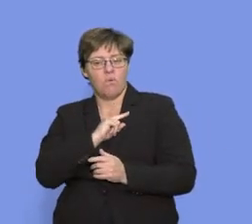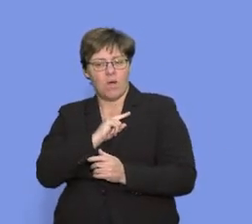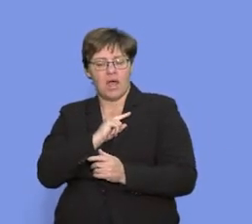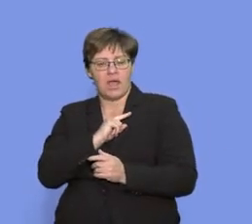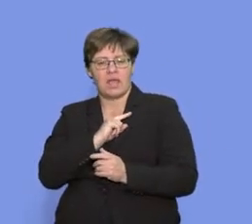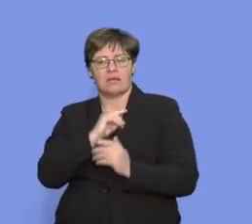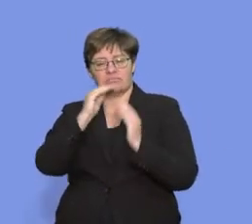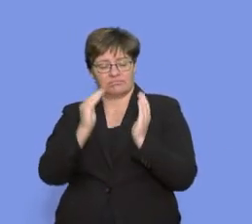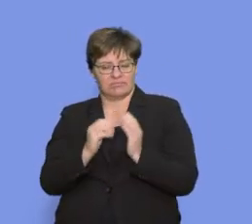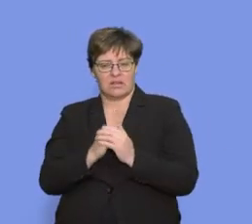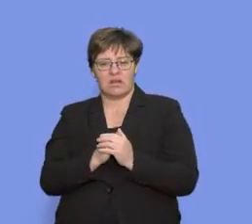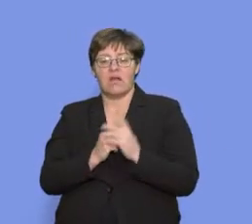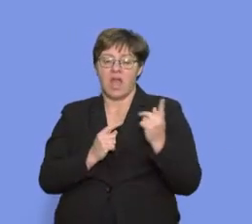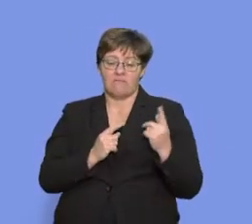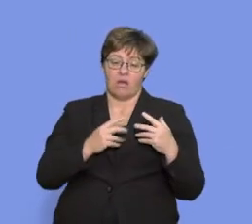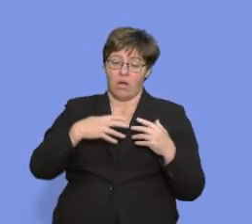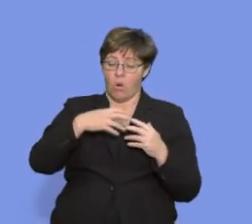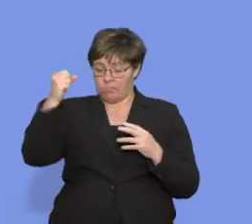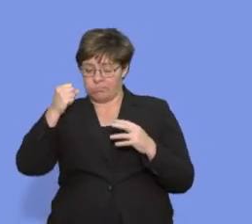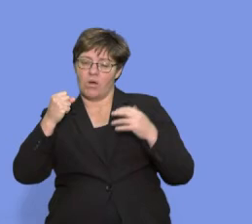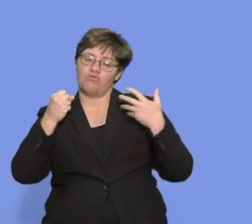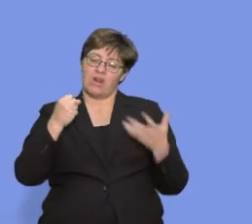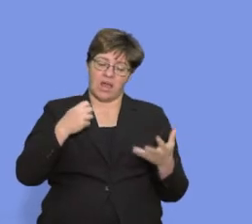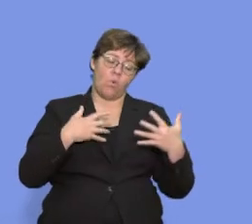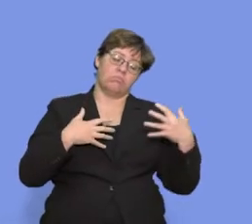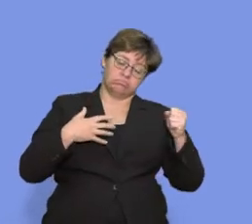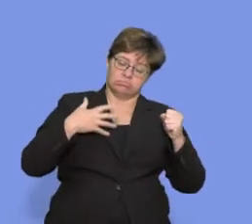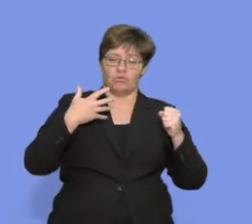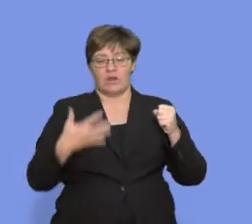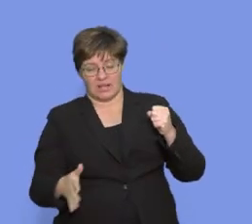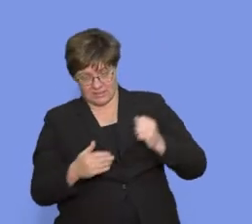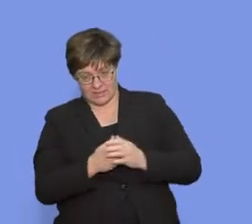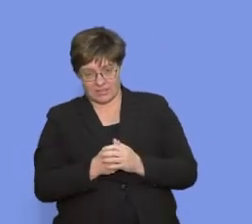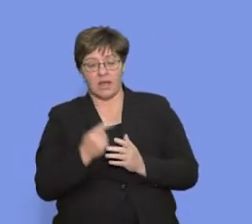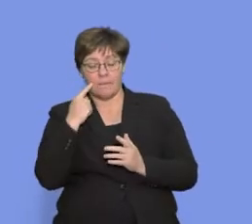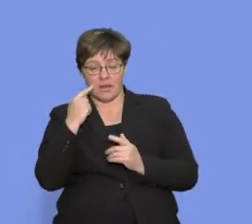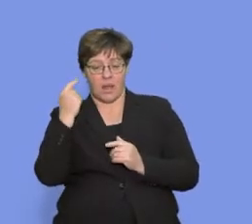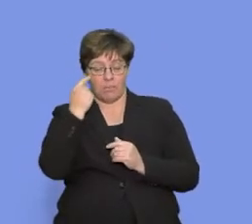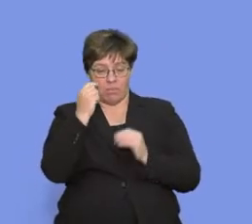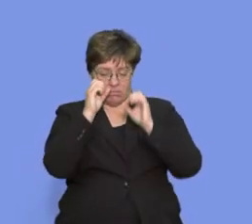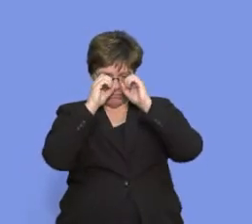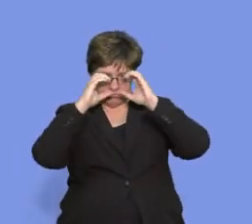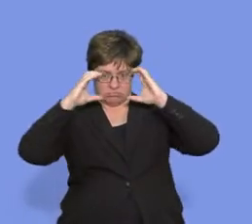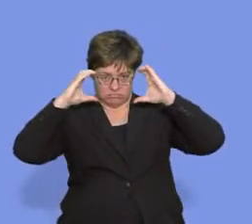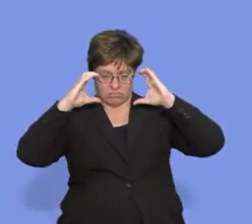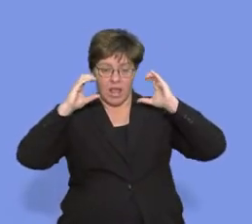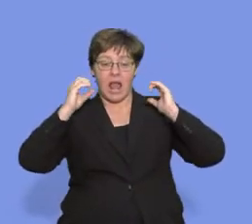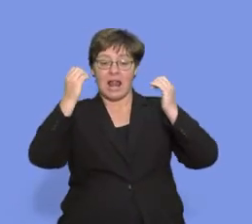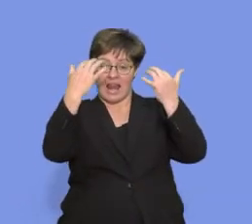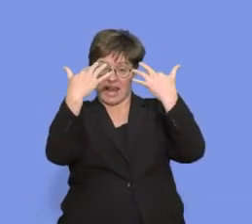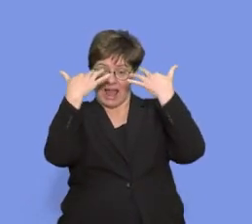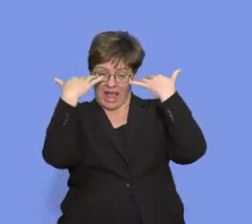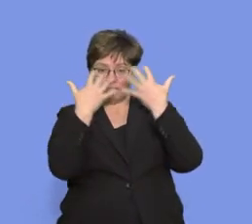are antagonistic. If the one is contracting, the other one is relaxing. The pupil dilates and the amount of